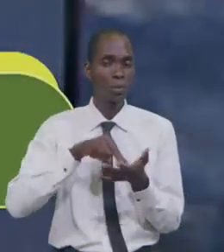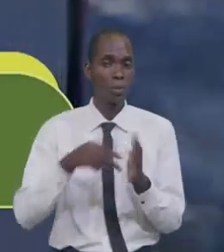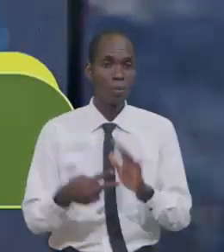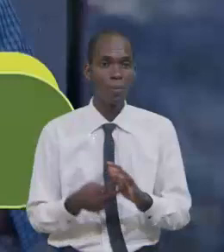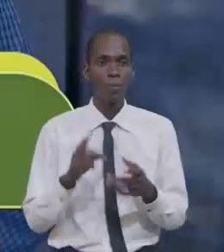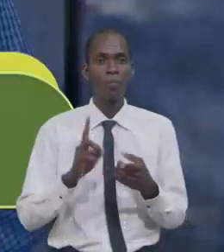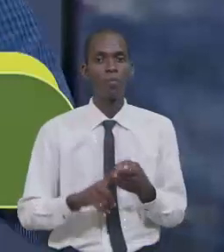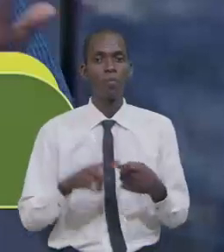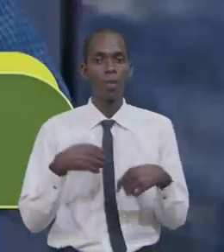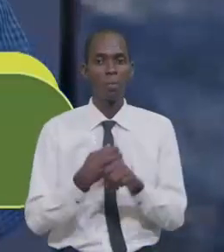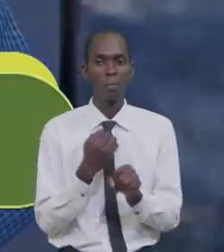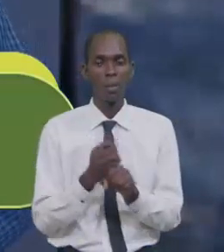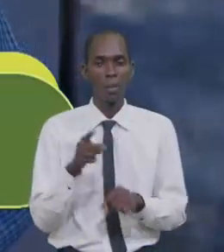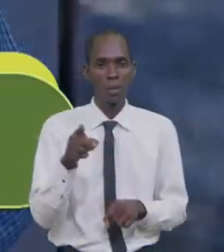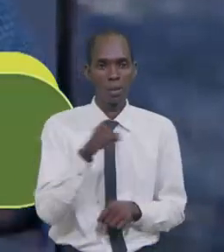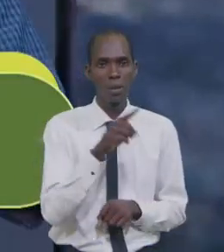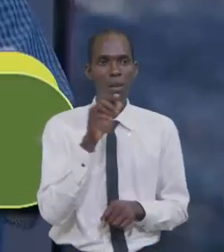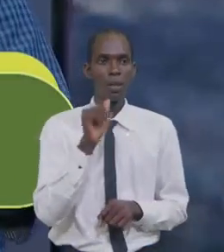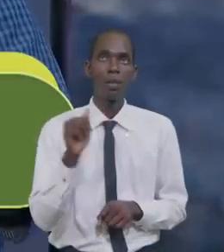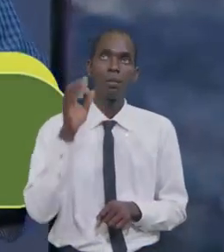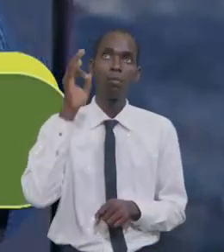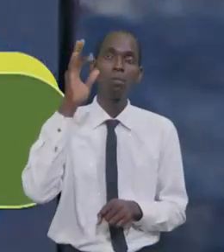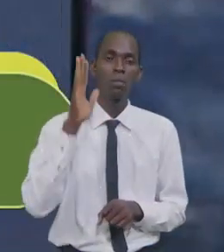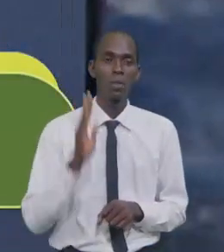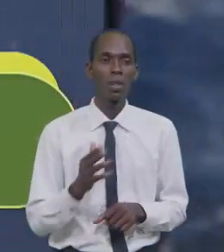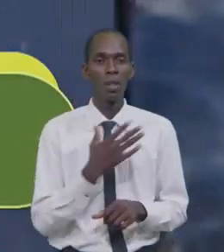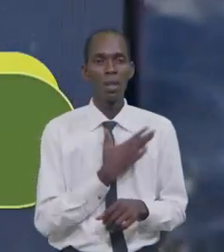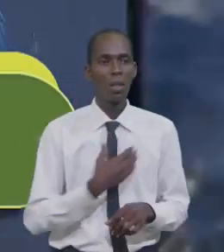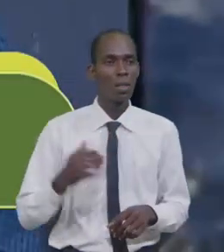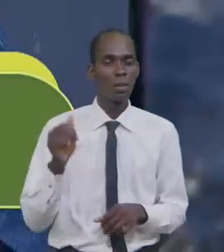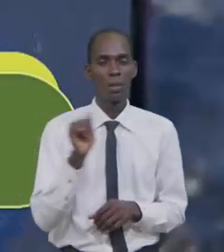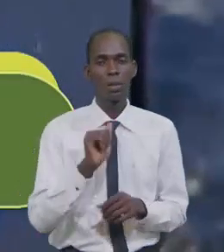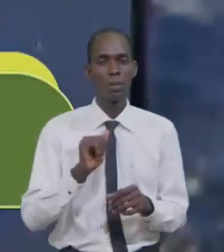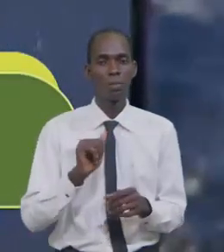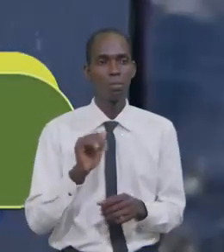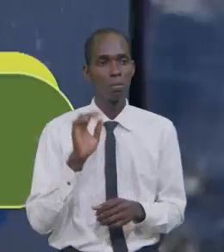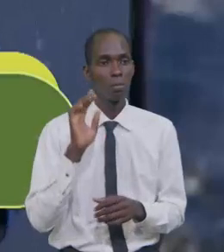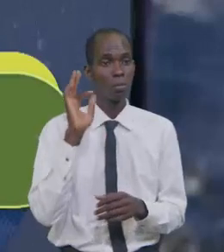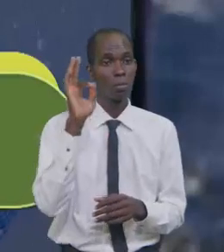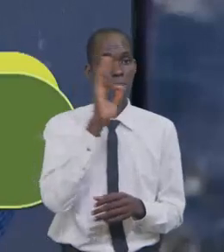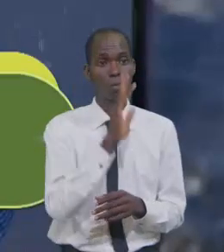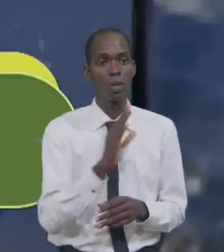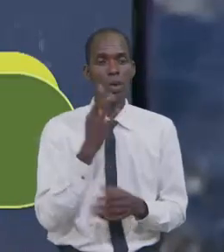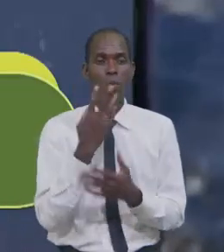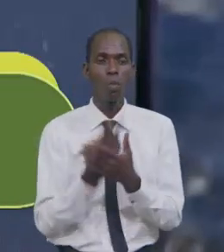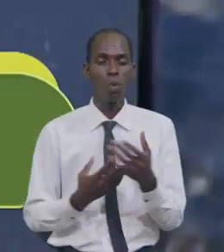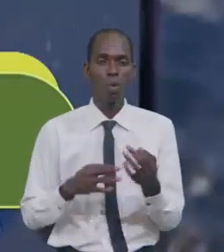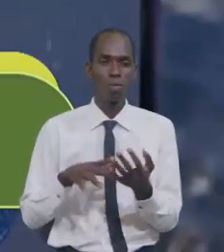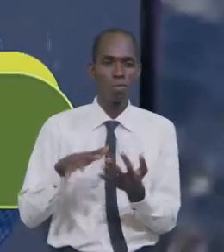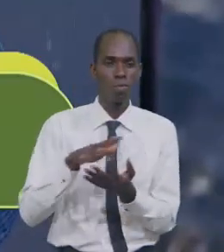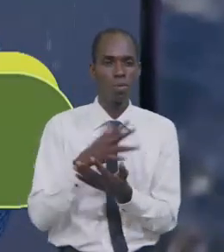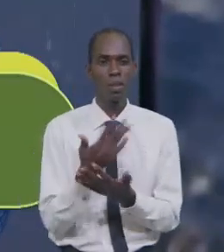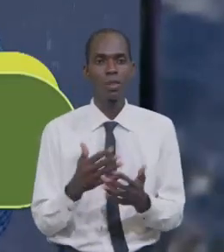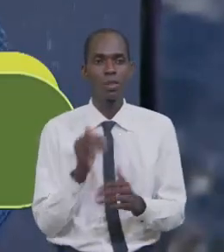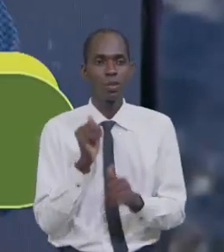make thee a minister and a witness both of these things which thou